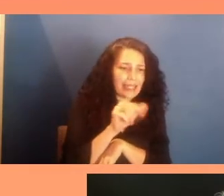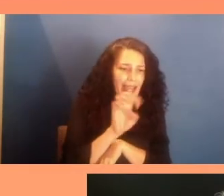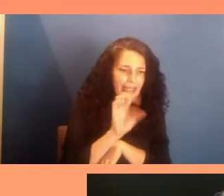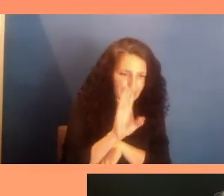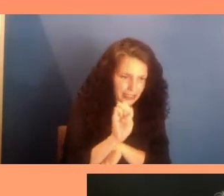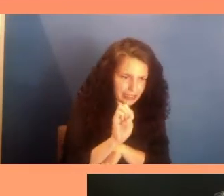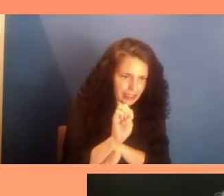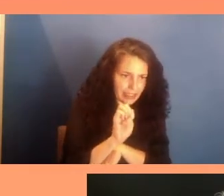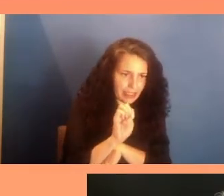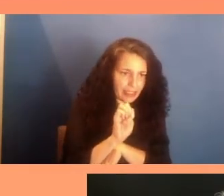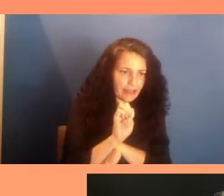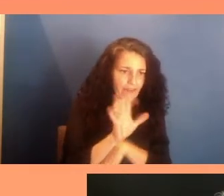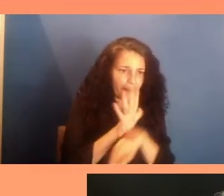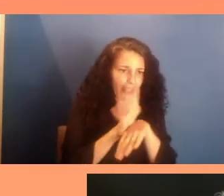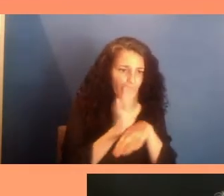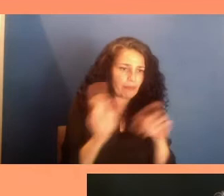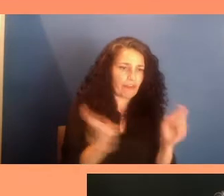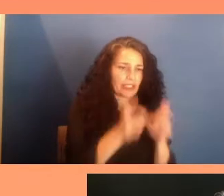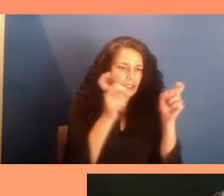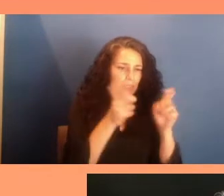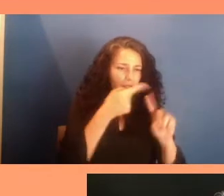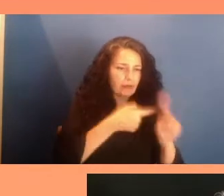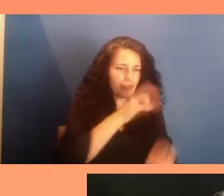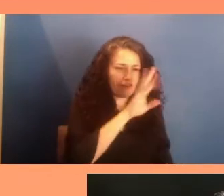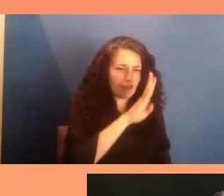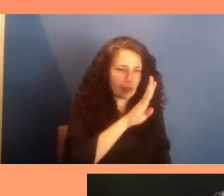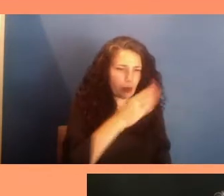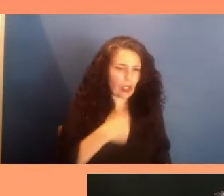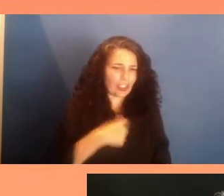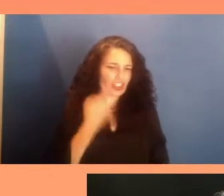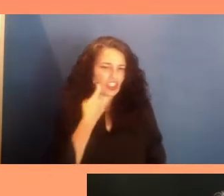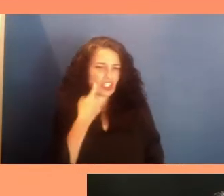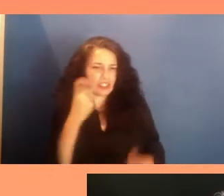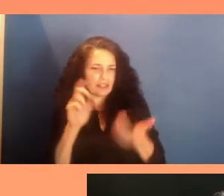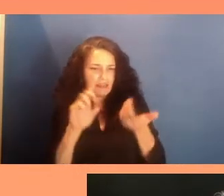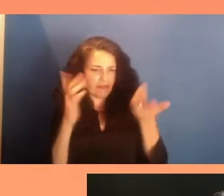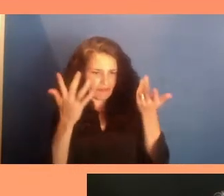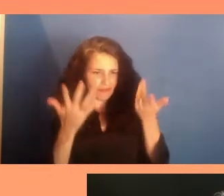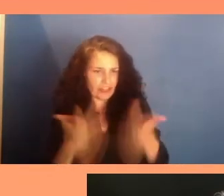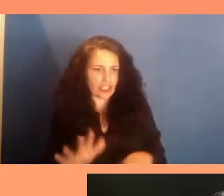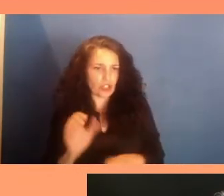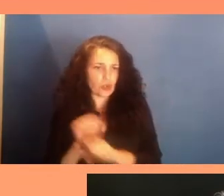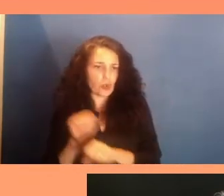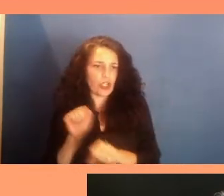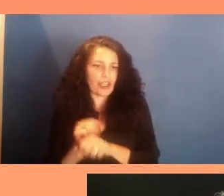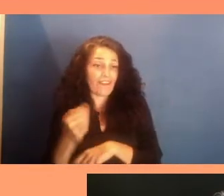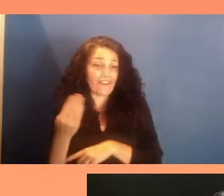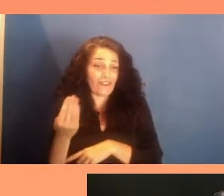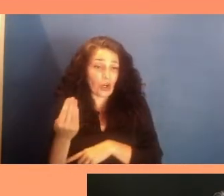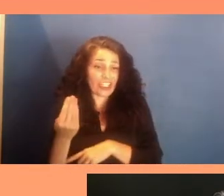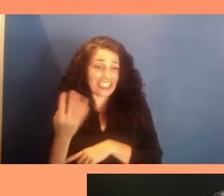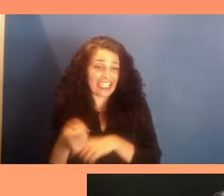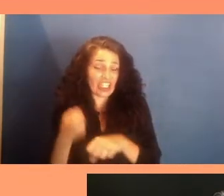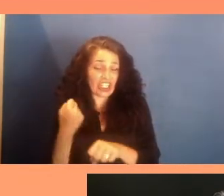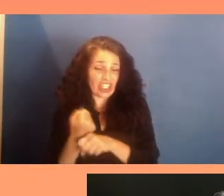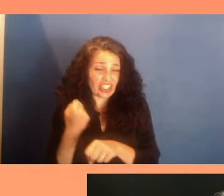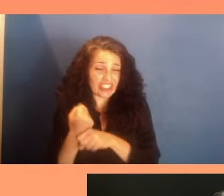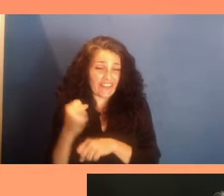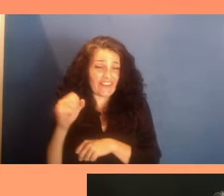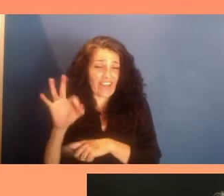in early February, where I had just transitioned from working for 14 years at Firelight Media, running